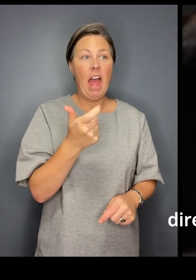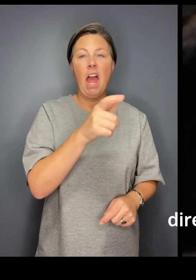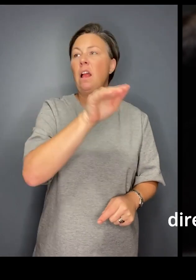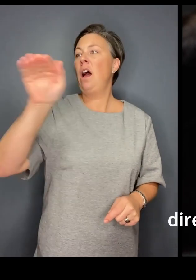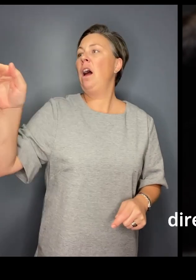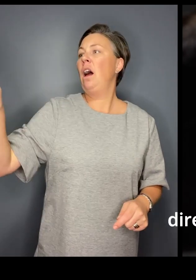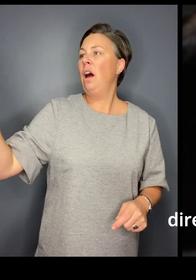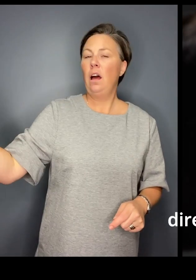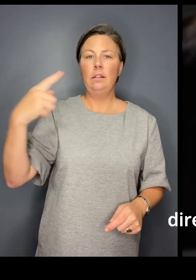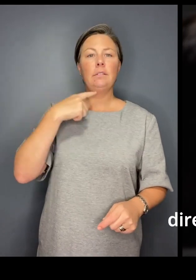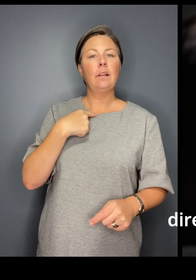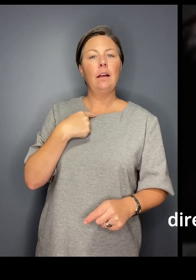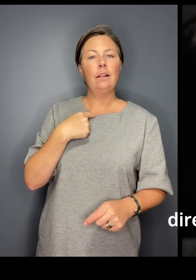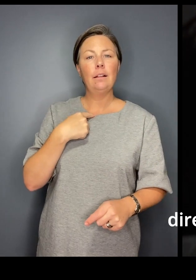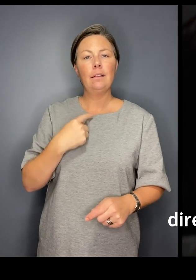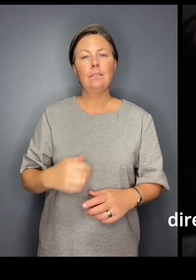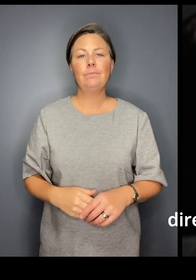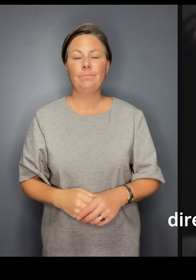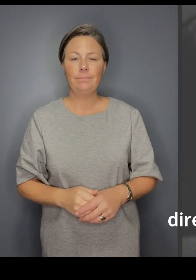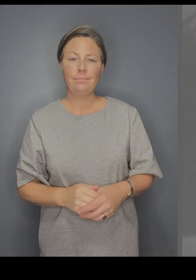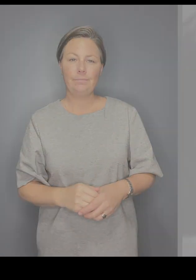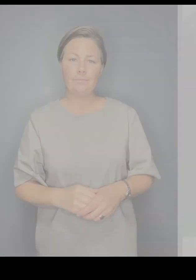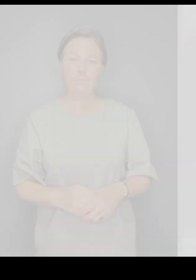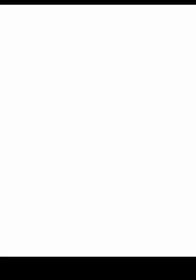direct the conversation to me.